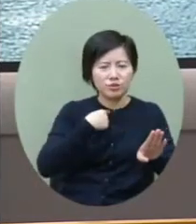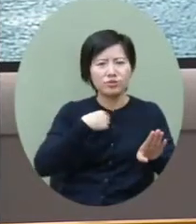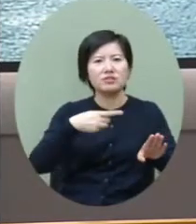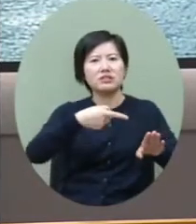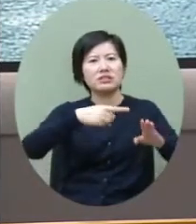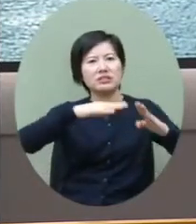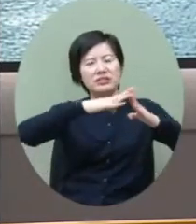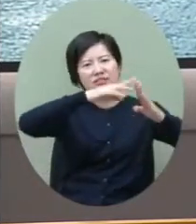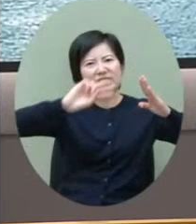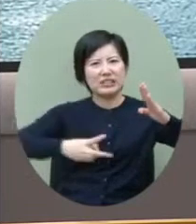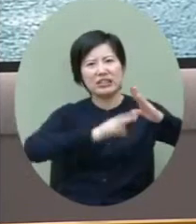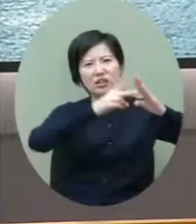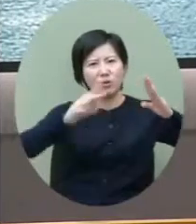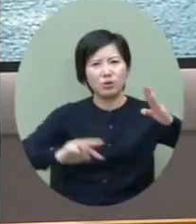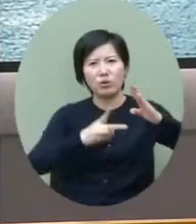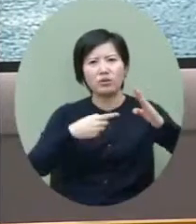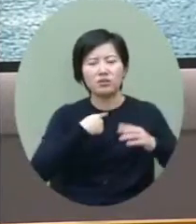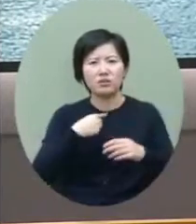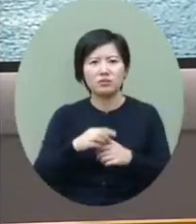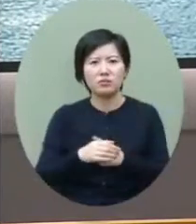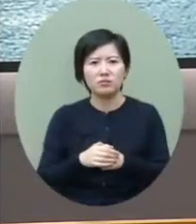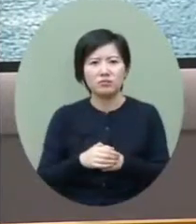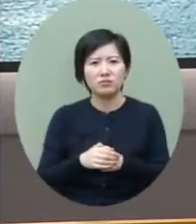close down for this repair.